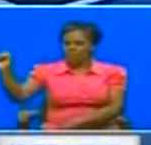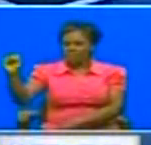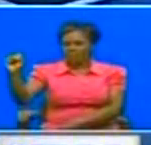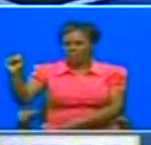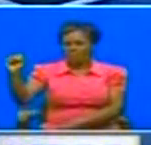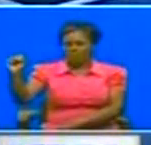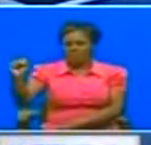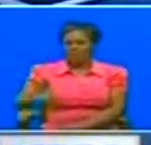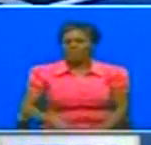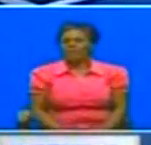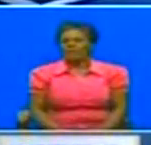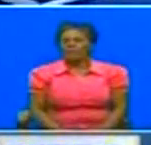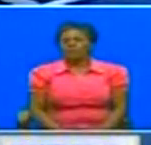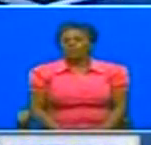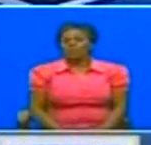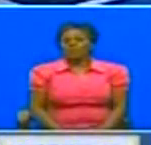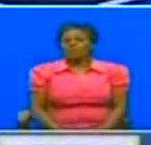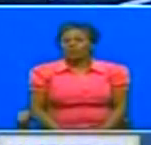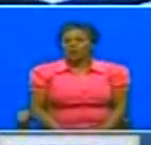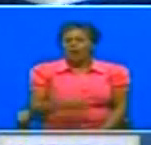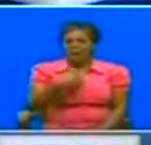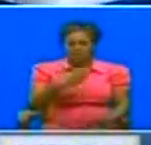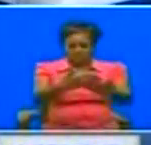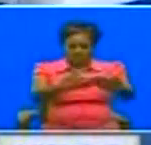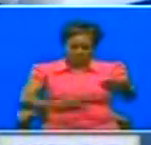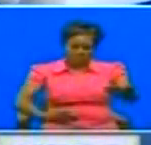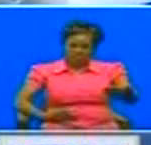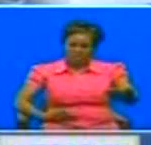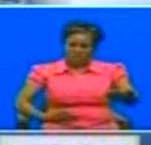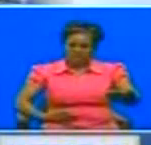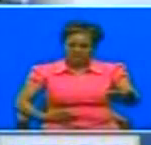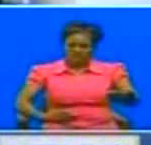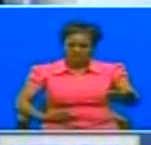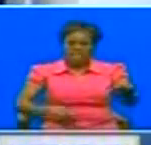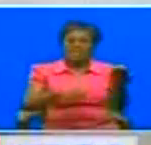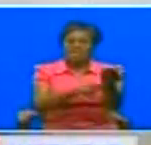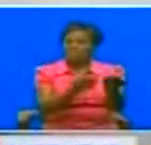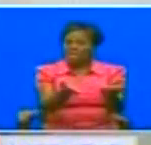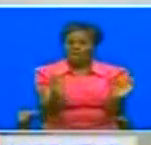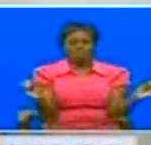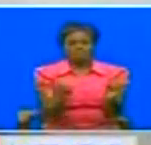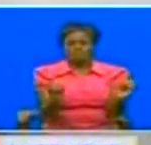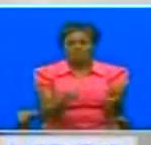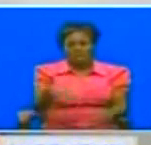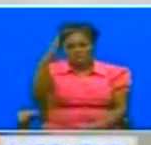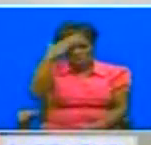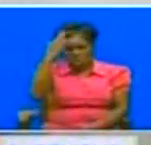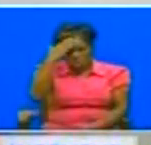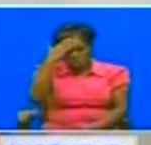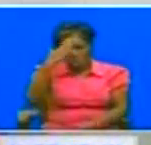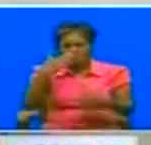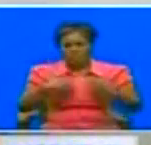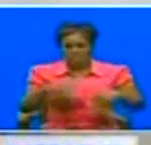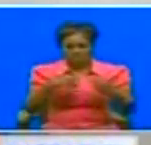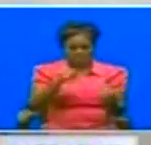STI Control Program, there are forms that do not require names. There are ways that we identify people after